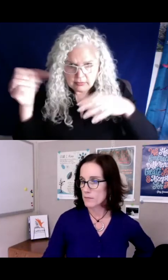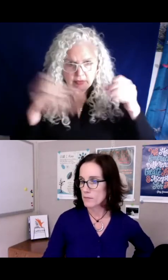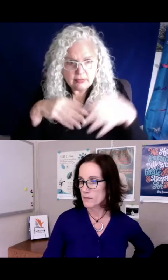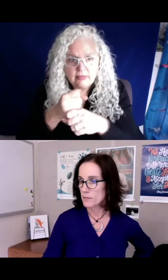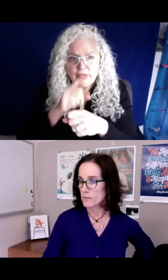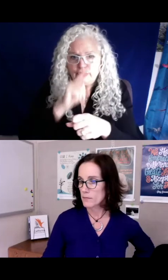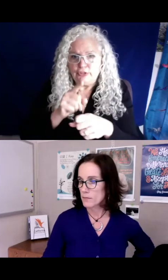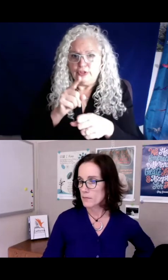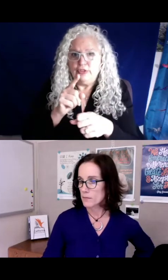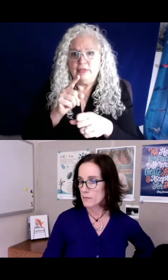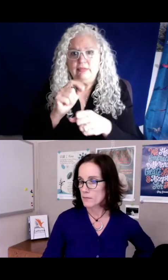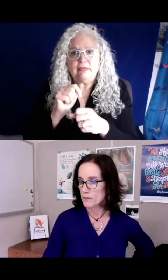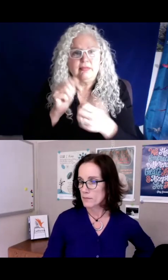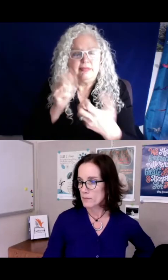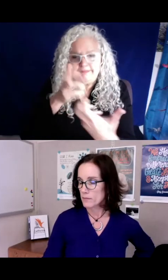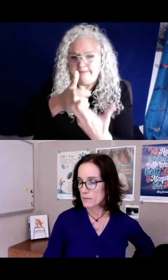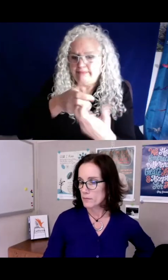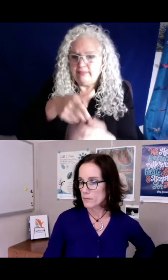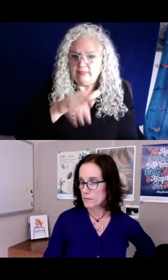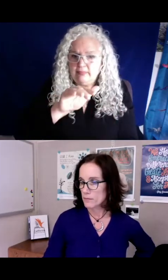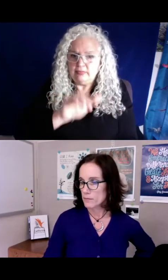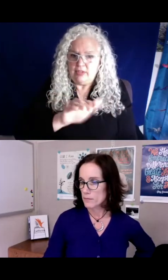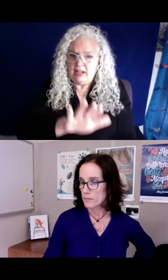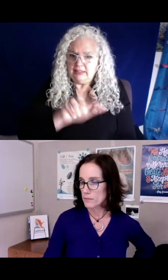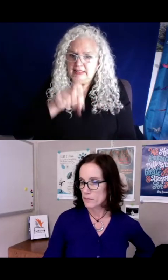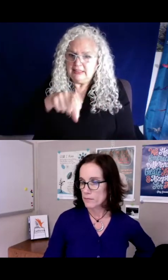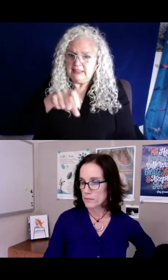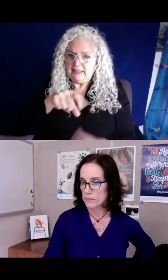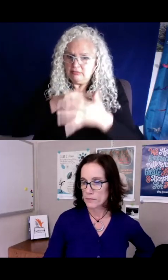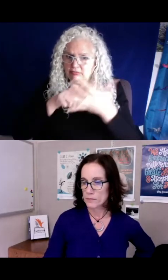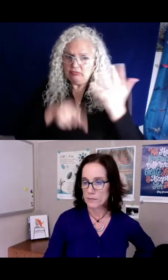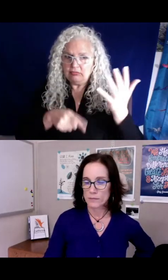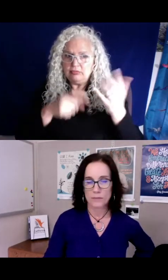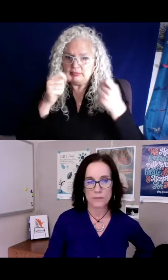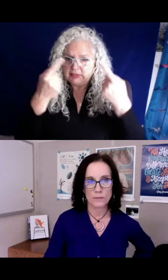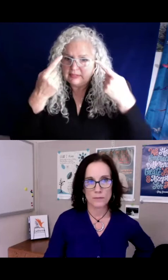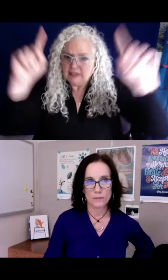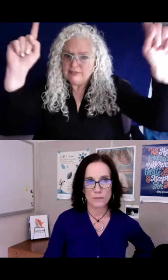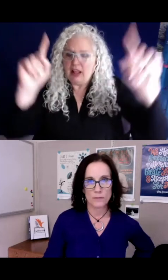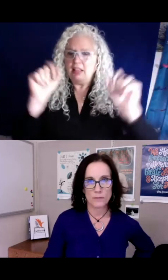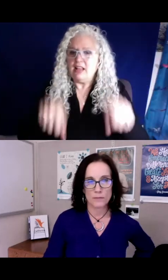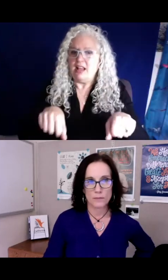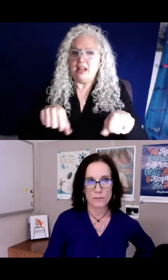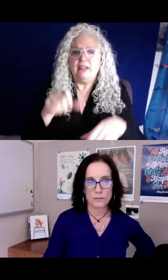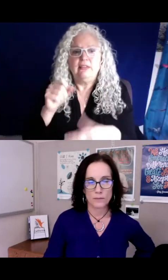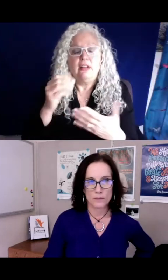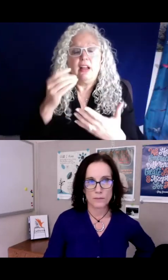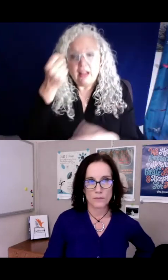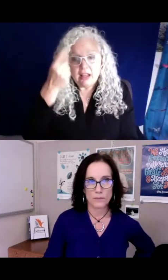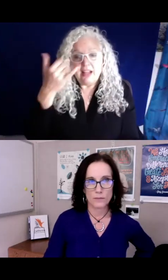The meeting, and during the IEP meeting, you have people who are putting in ideas and what would fit the